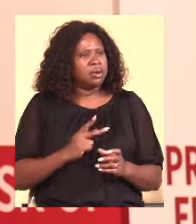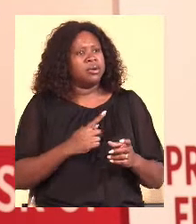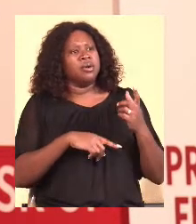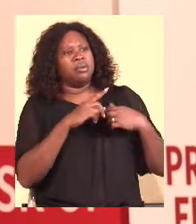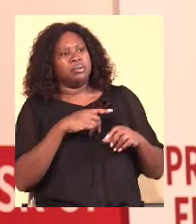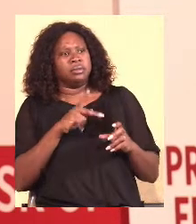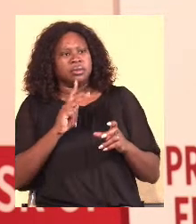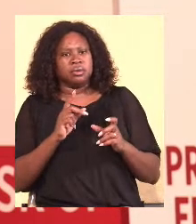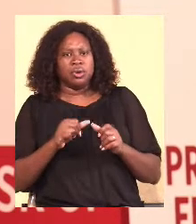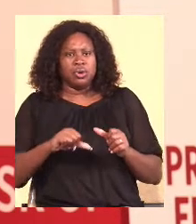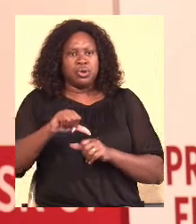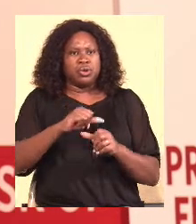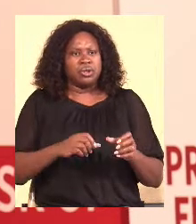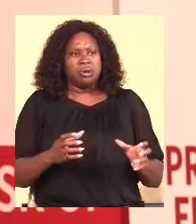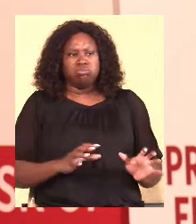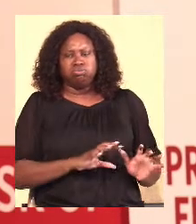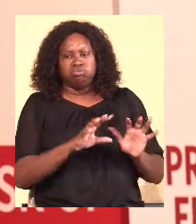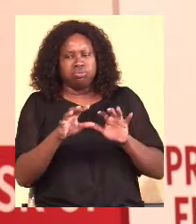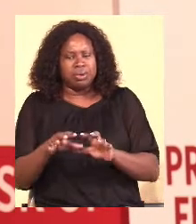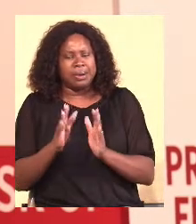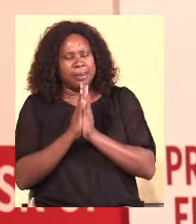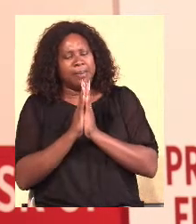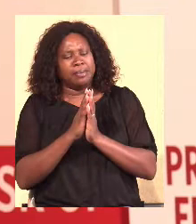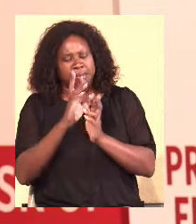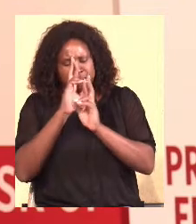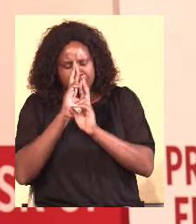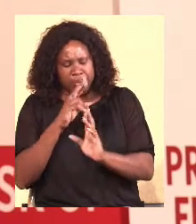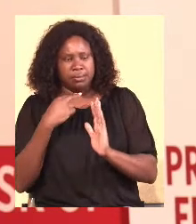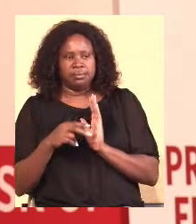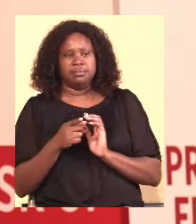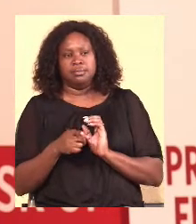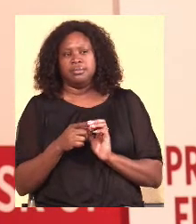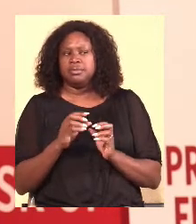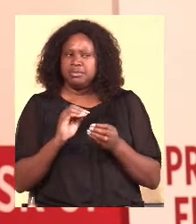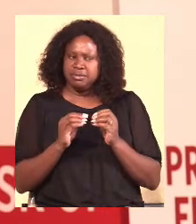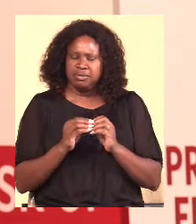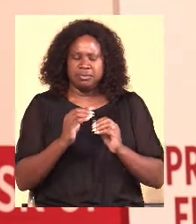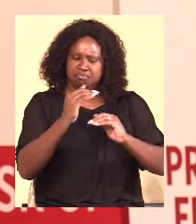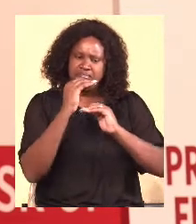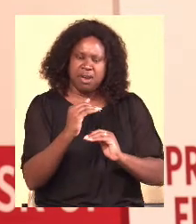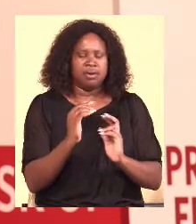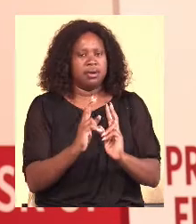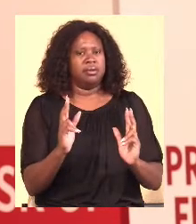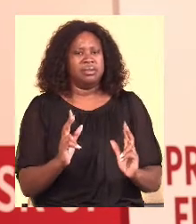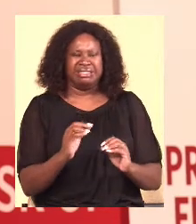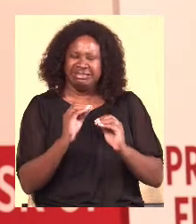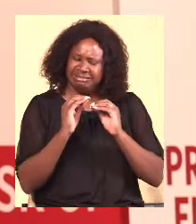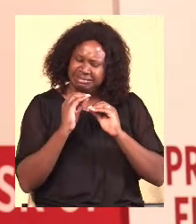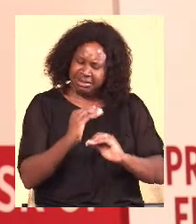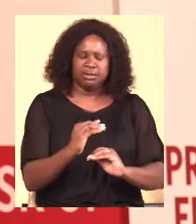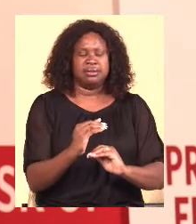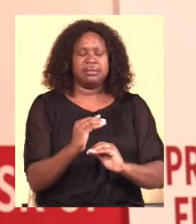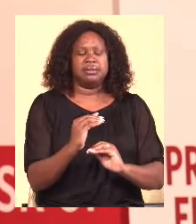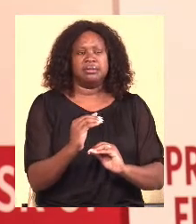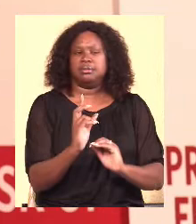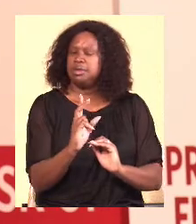social gatherings that people should abide by the limited numbers that have been put there in order to ensure